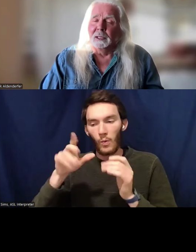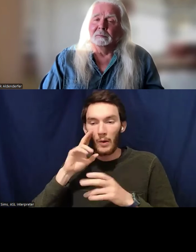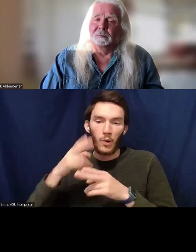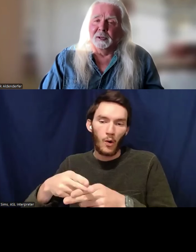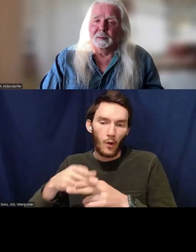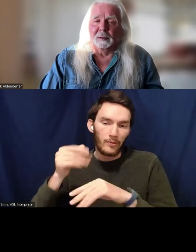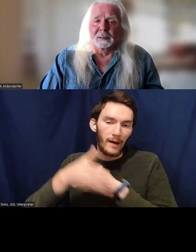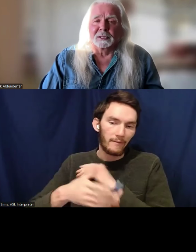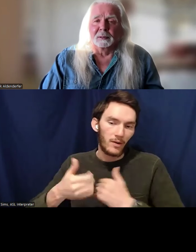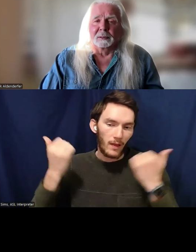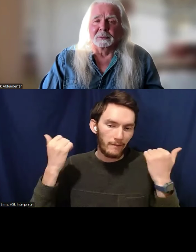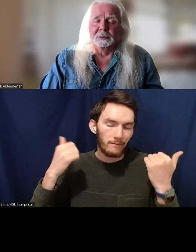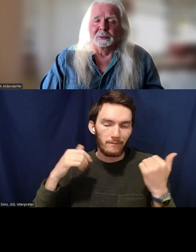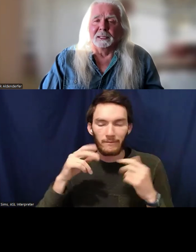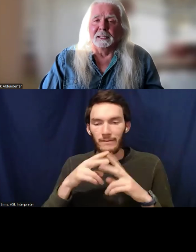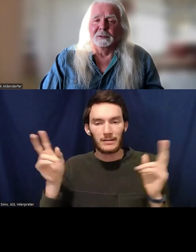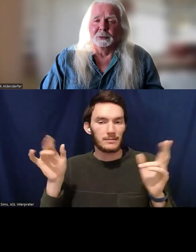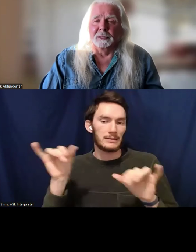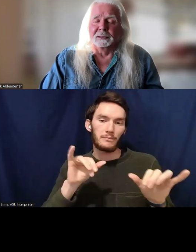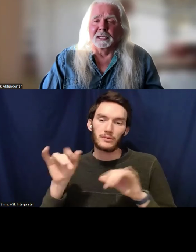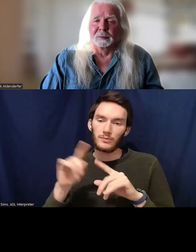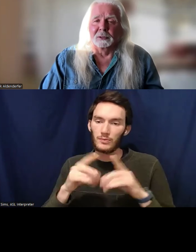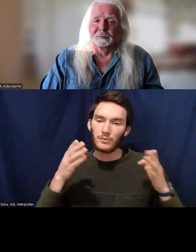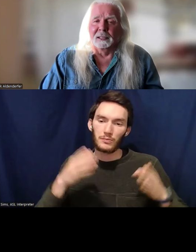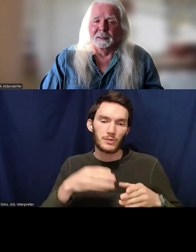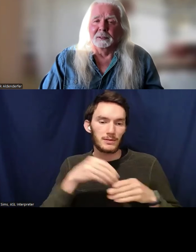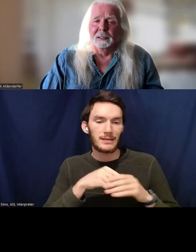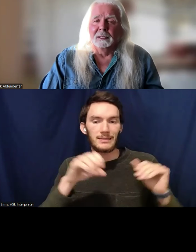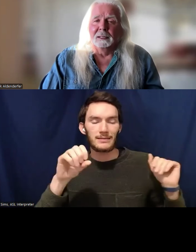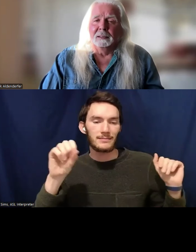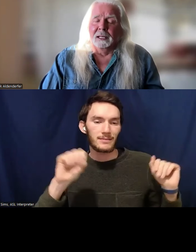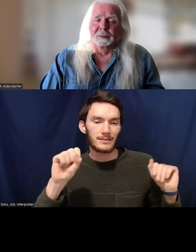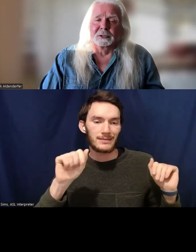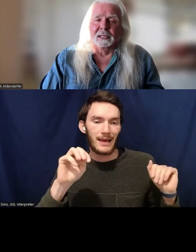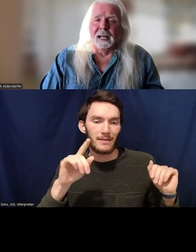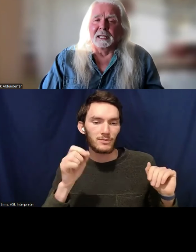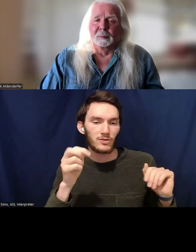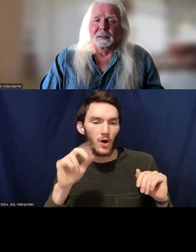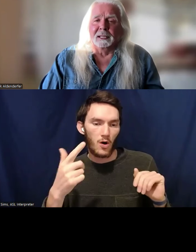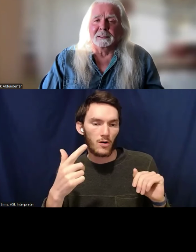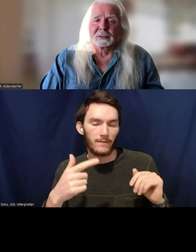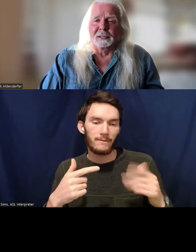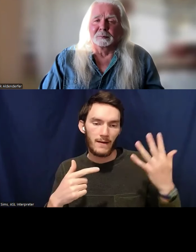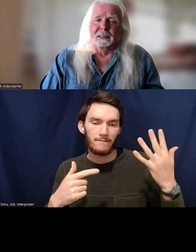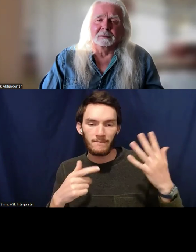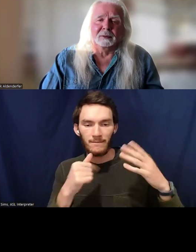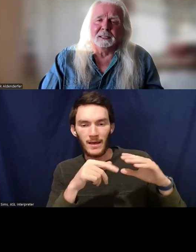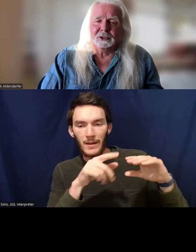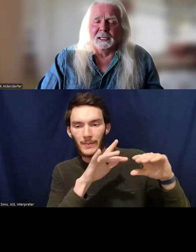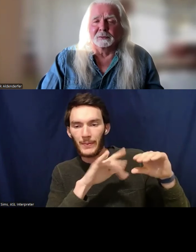afterlife, very, very similar to the individual in Samzong 5. I don't see any animal protectors